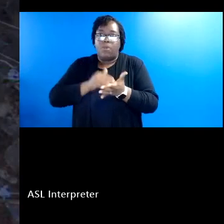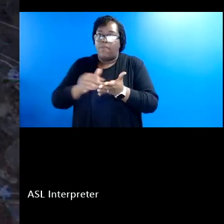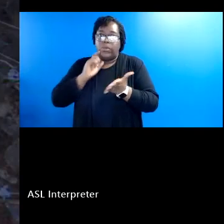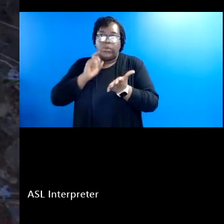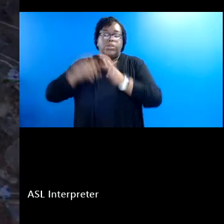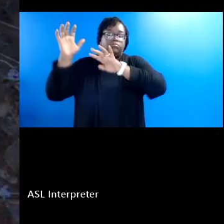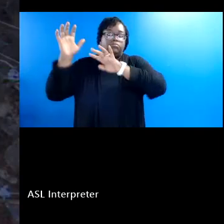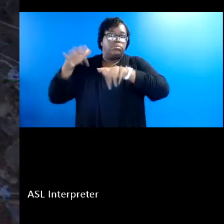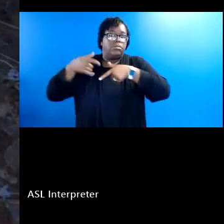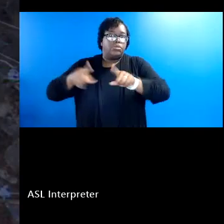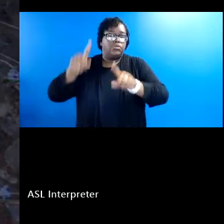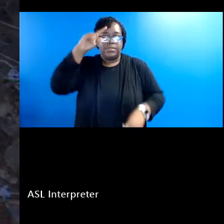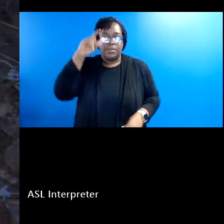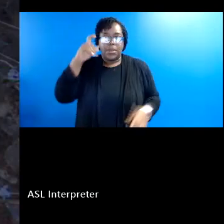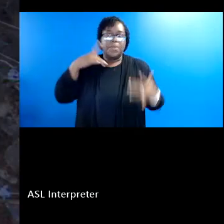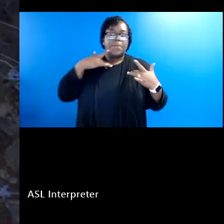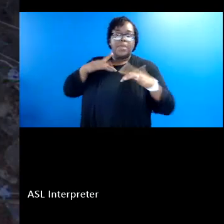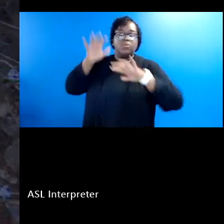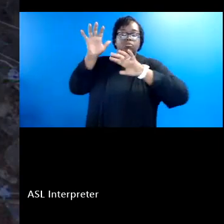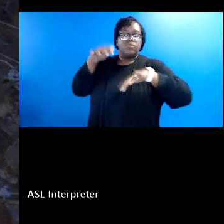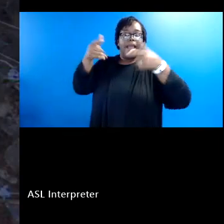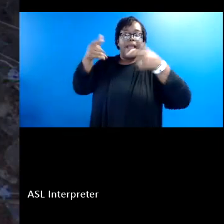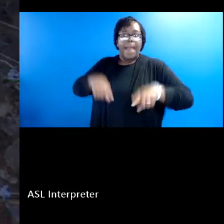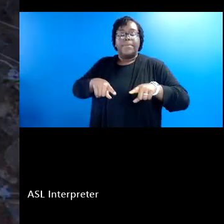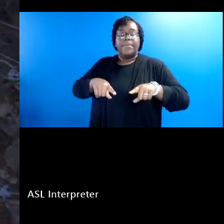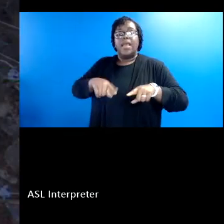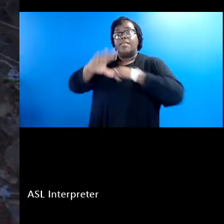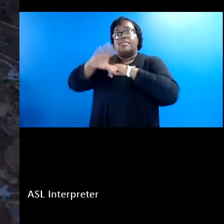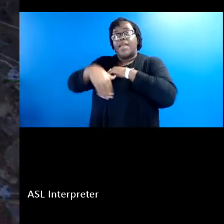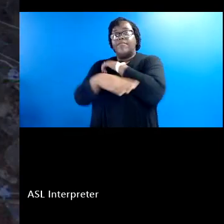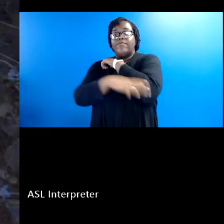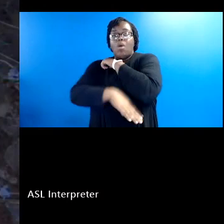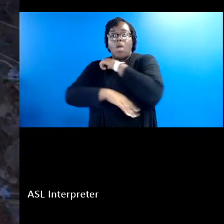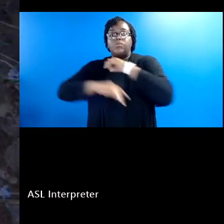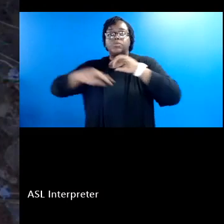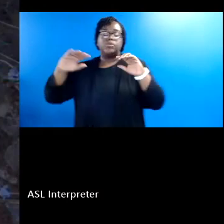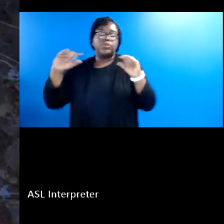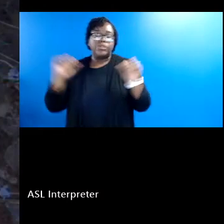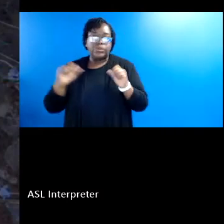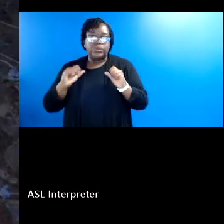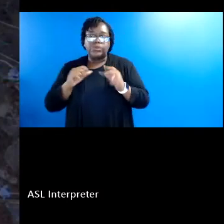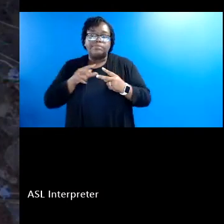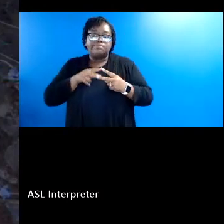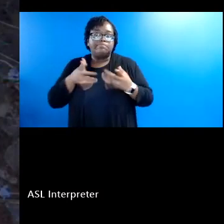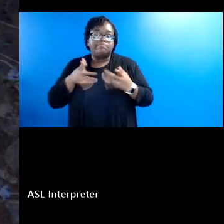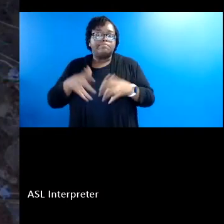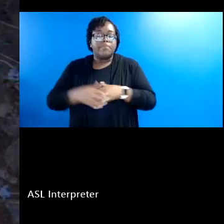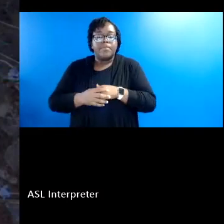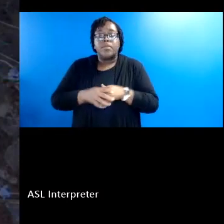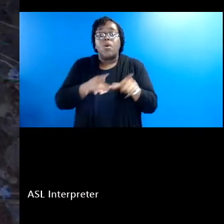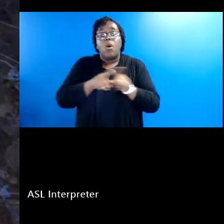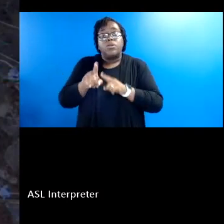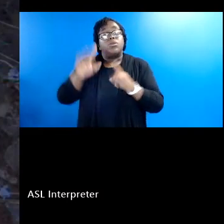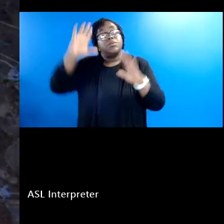summer. Our rains usually come in the late fall and the winter time. We also do see chances of thunderstorms